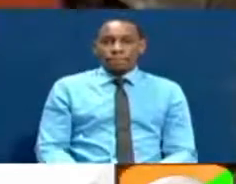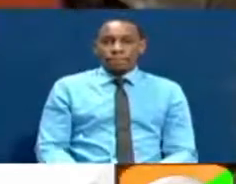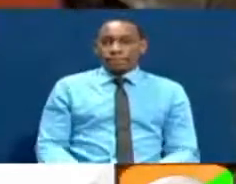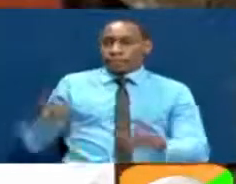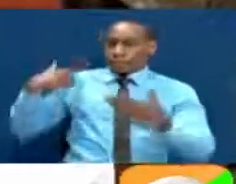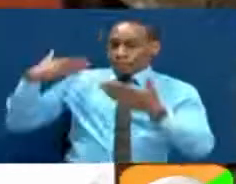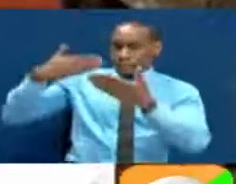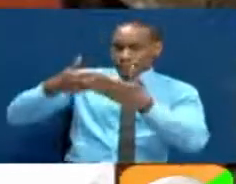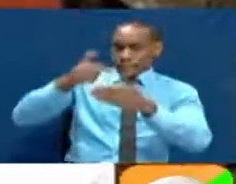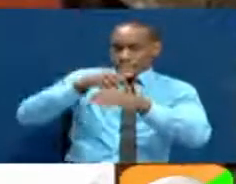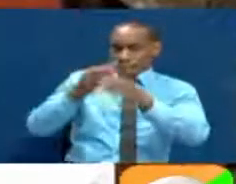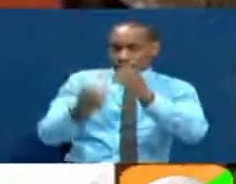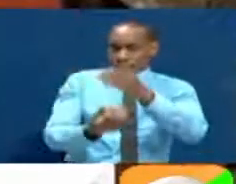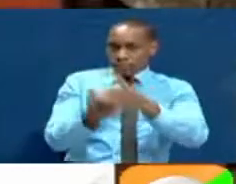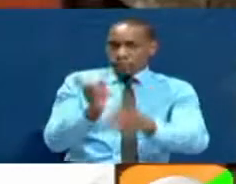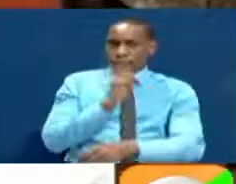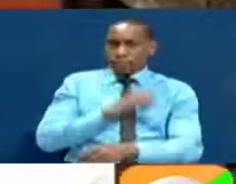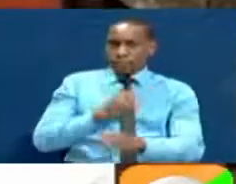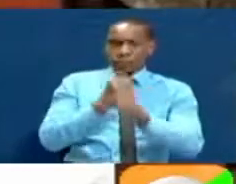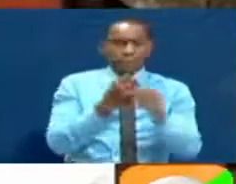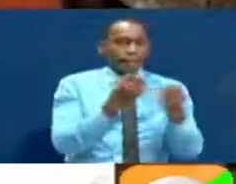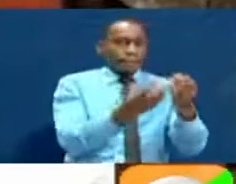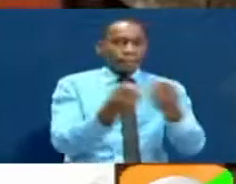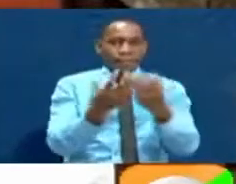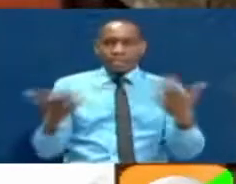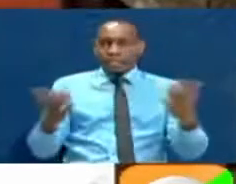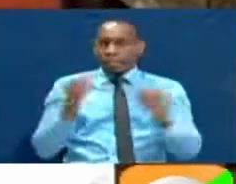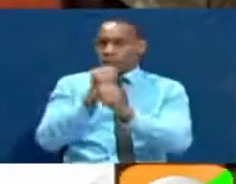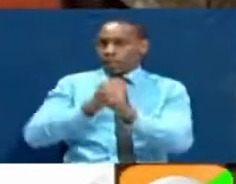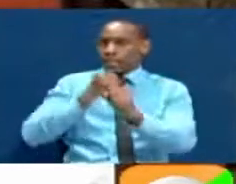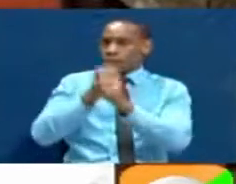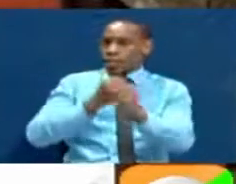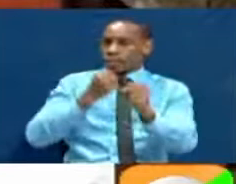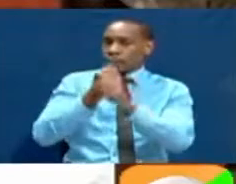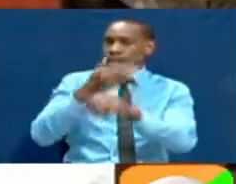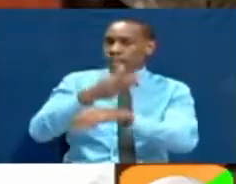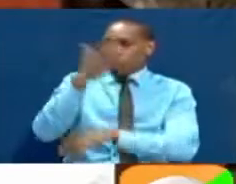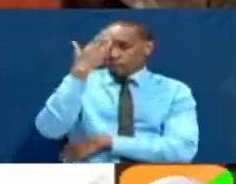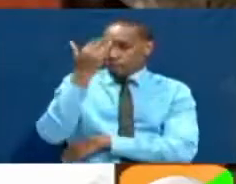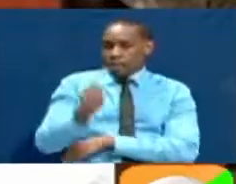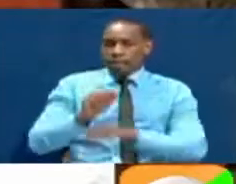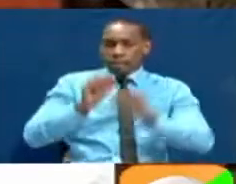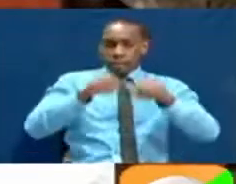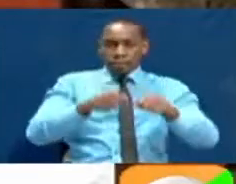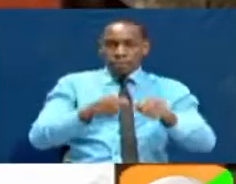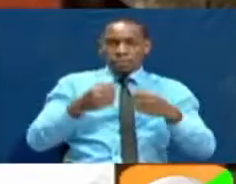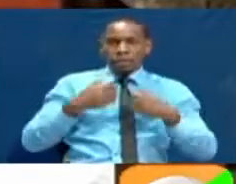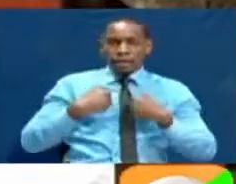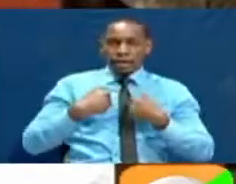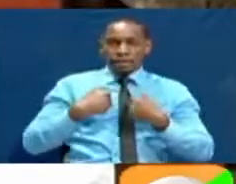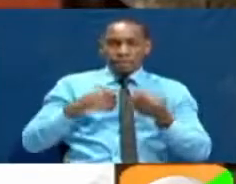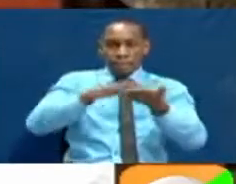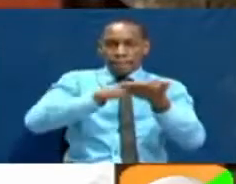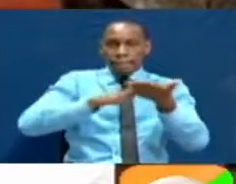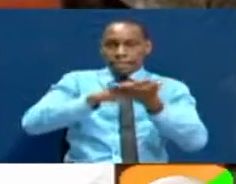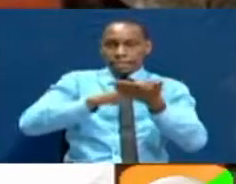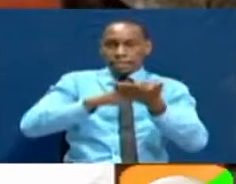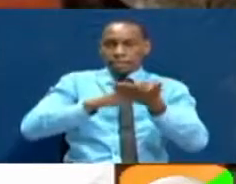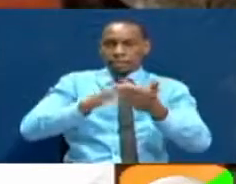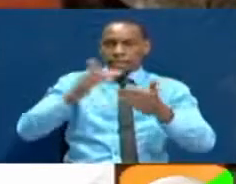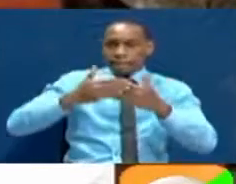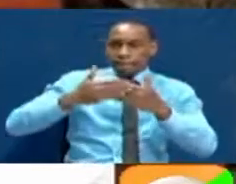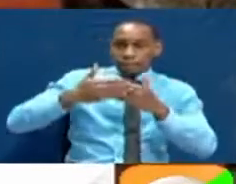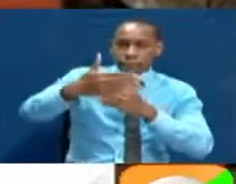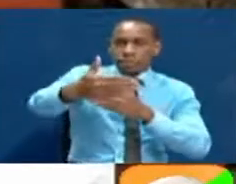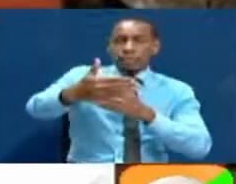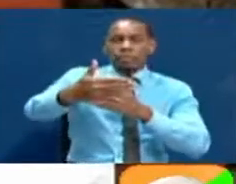Since we were set up, we've been doing many things. We've been working very hard to ensure that we've set a chassis or a future, a fit for